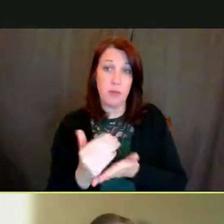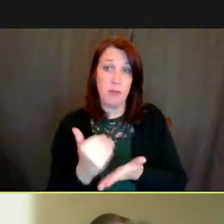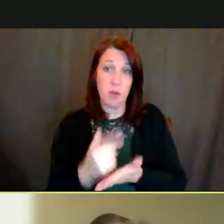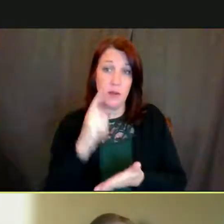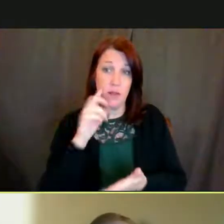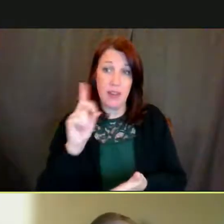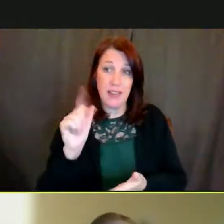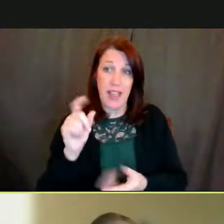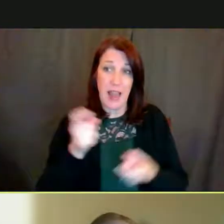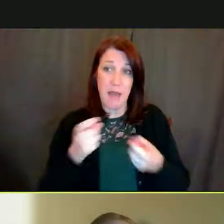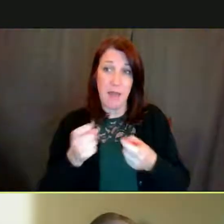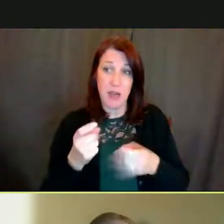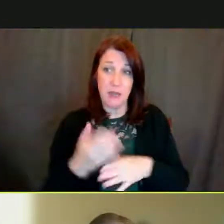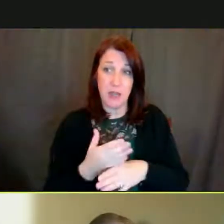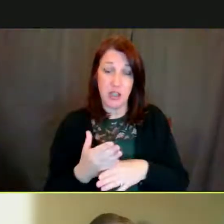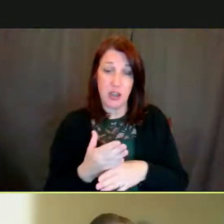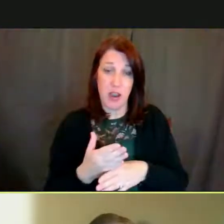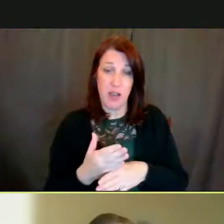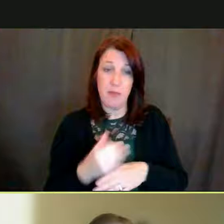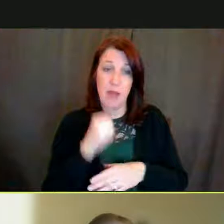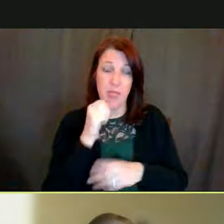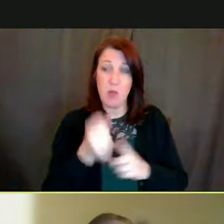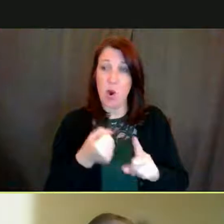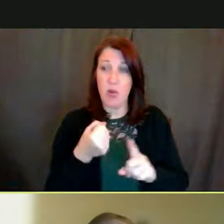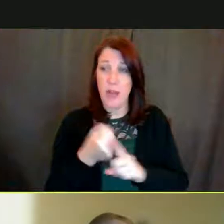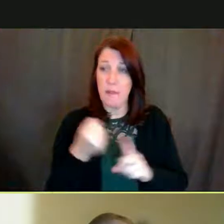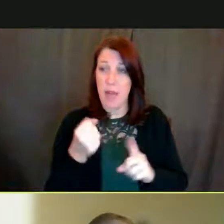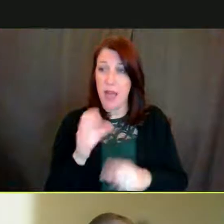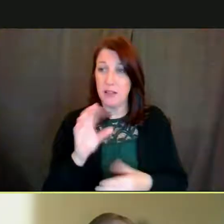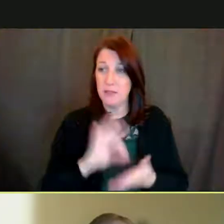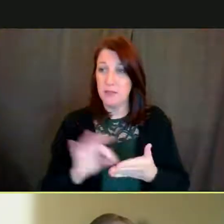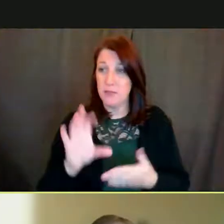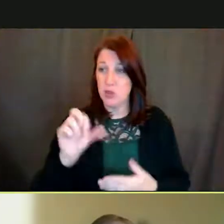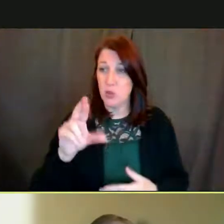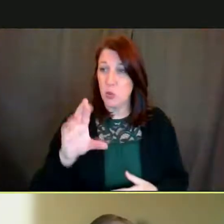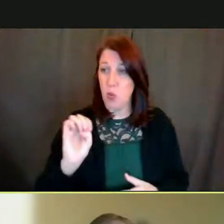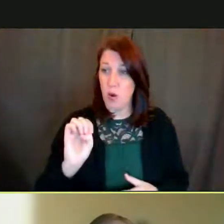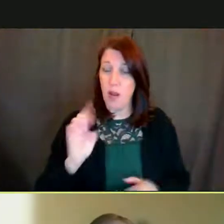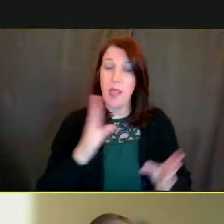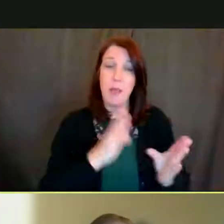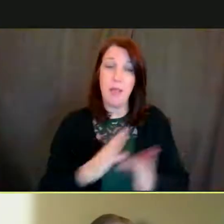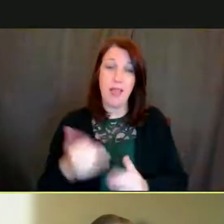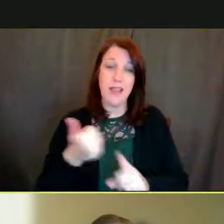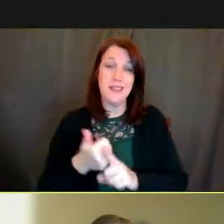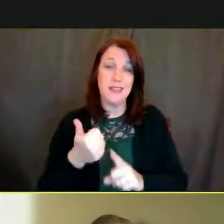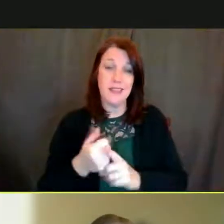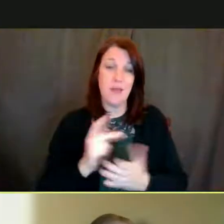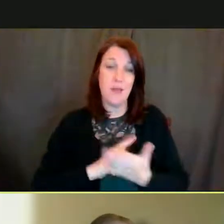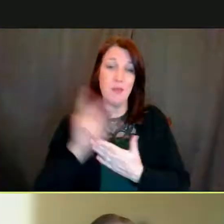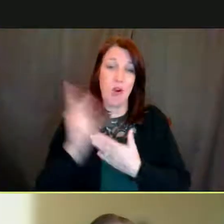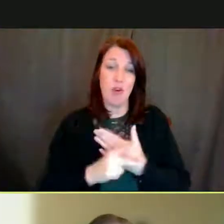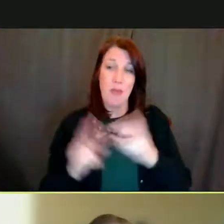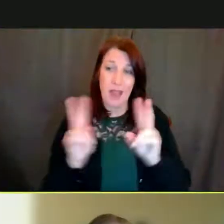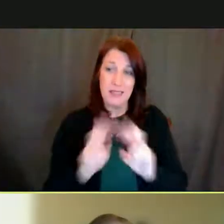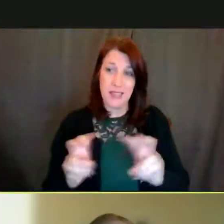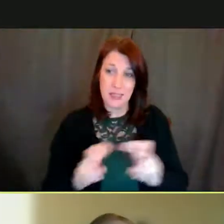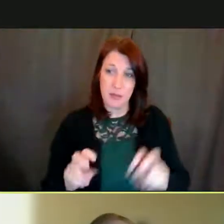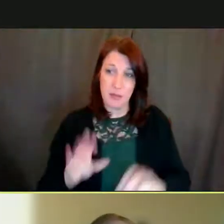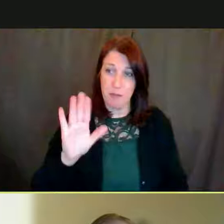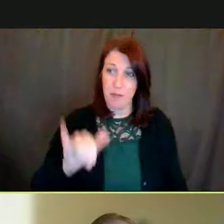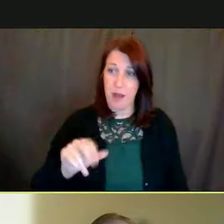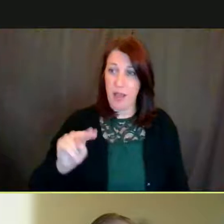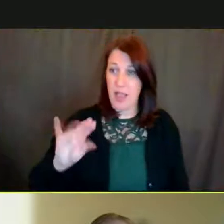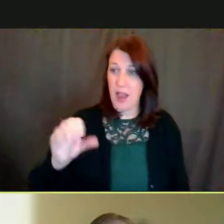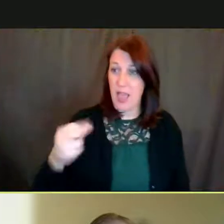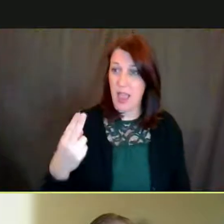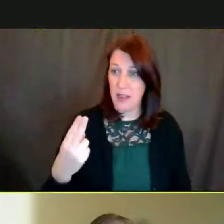and sharing, but these comments will not impact the score. The plans themselves will undergo programmatic assessment by NIH as determined